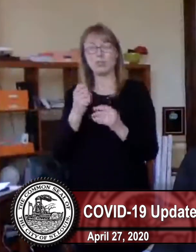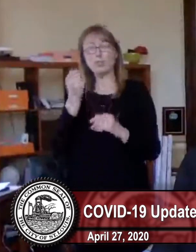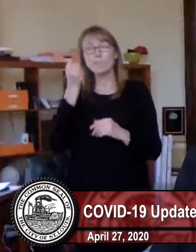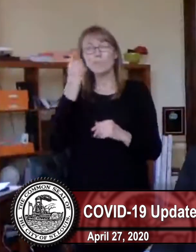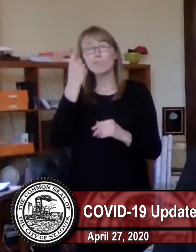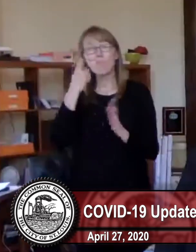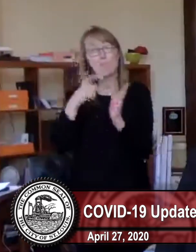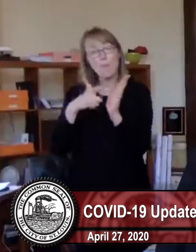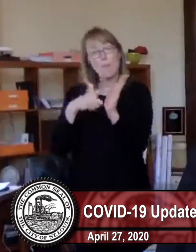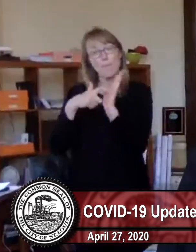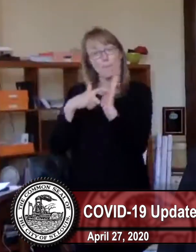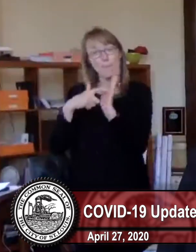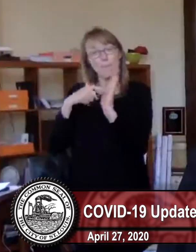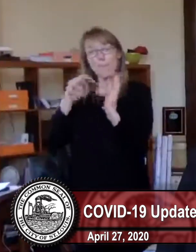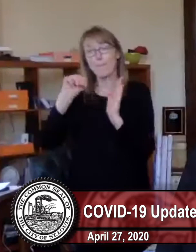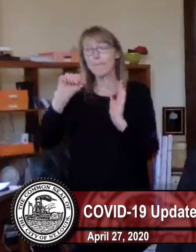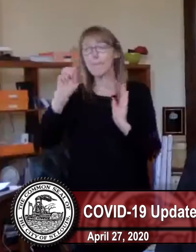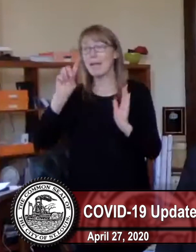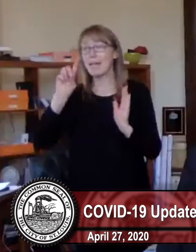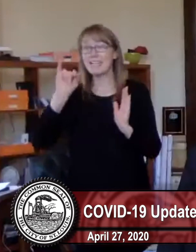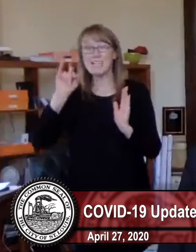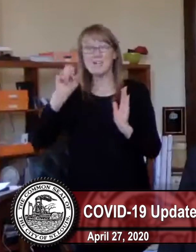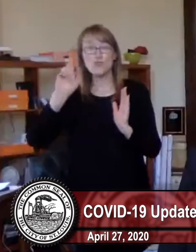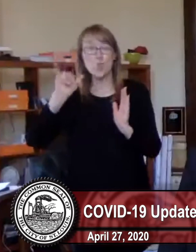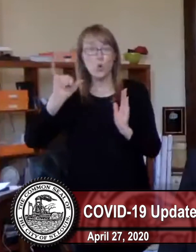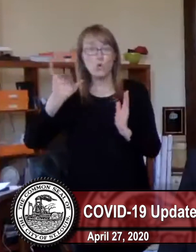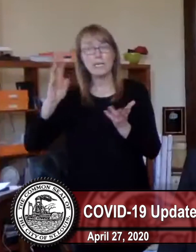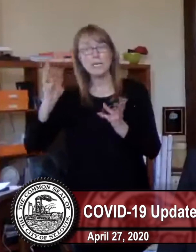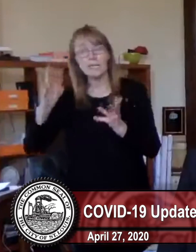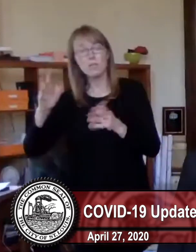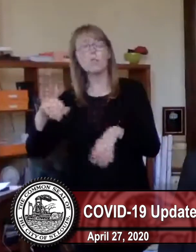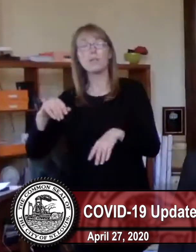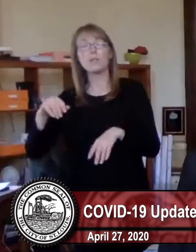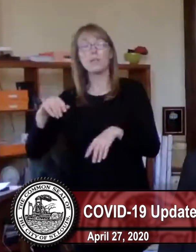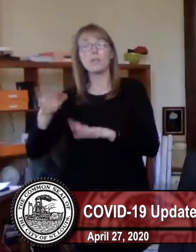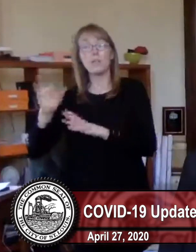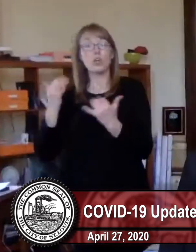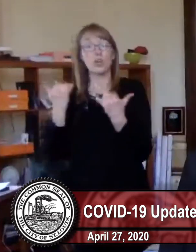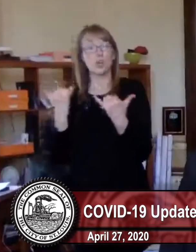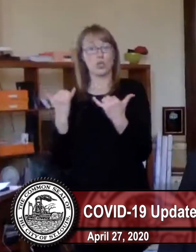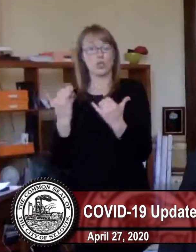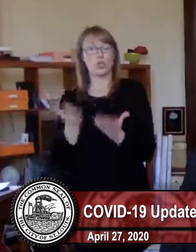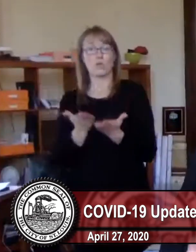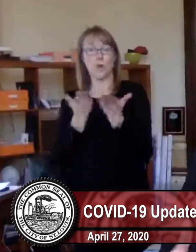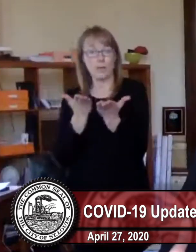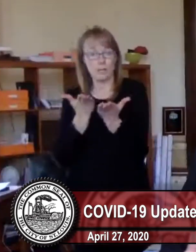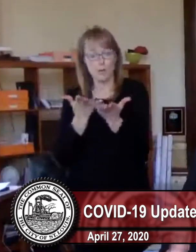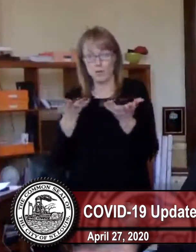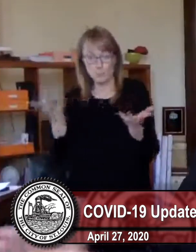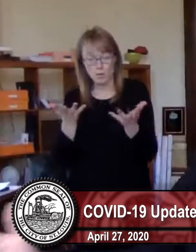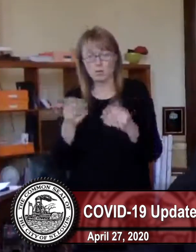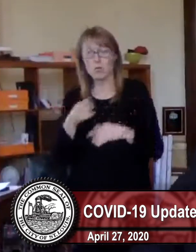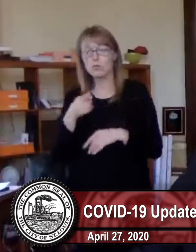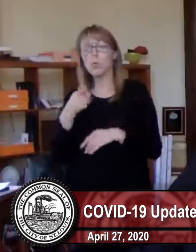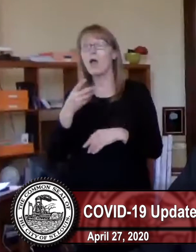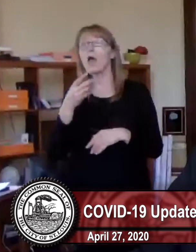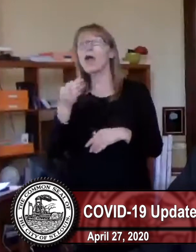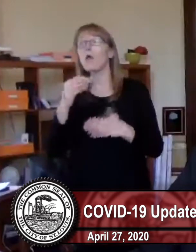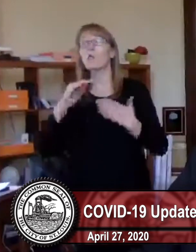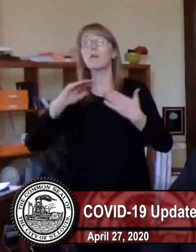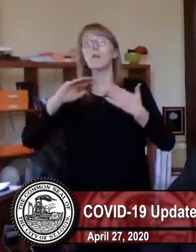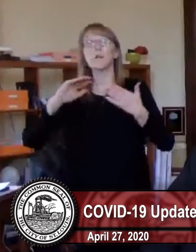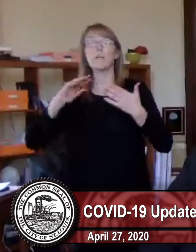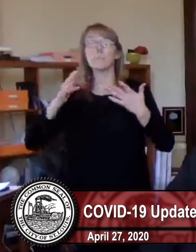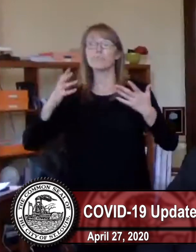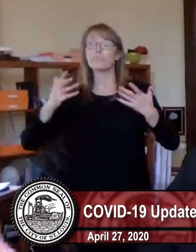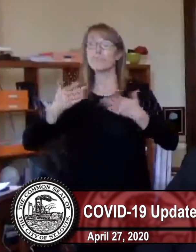mandatory, what the recommendation now is, if you're going to be in public and you're not going to be able to stay 6